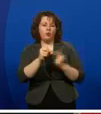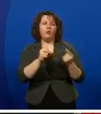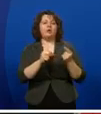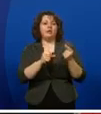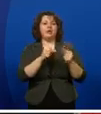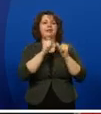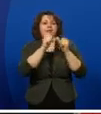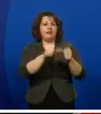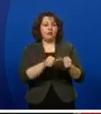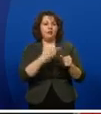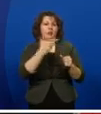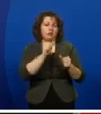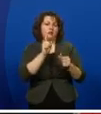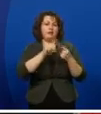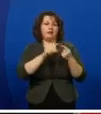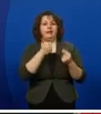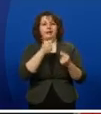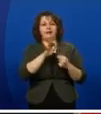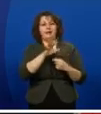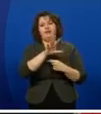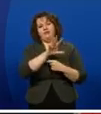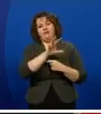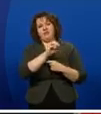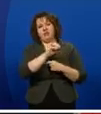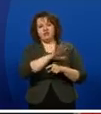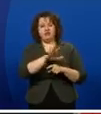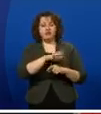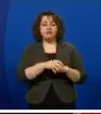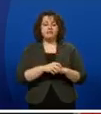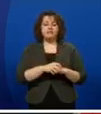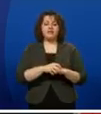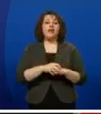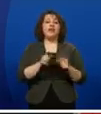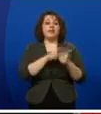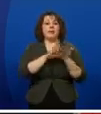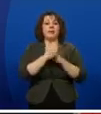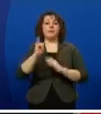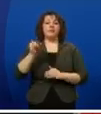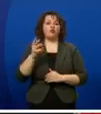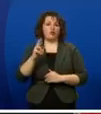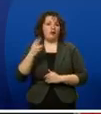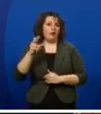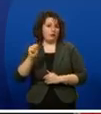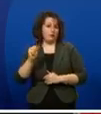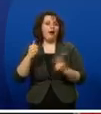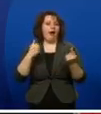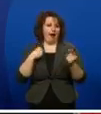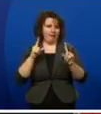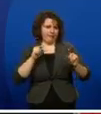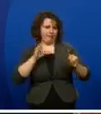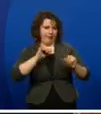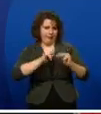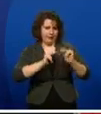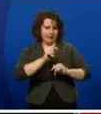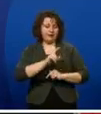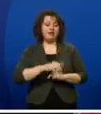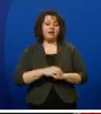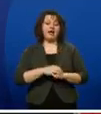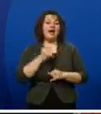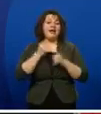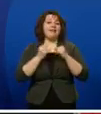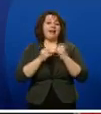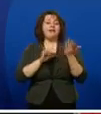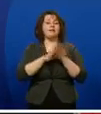late 1950s. It was then home to the junior high, which I attended, and lastly as the